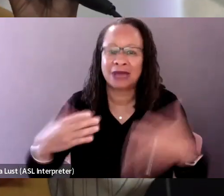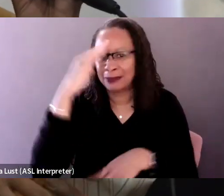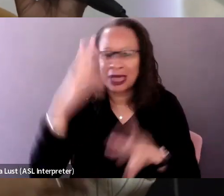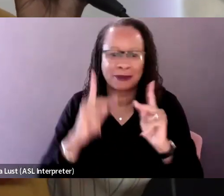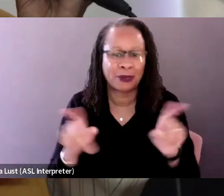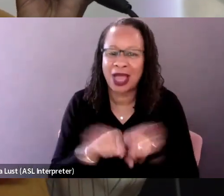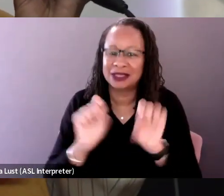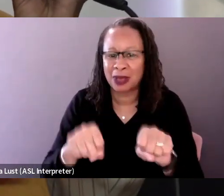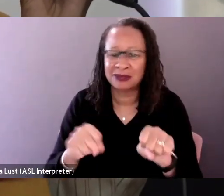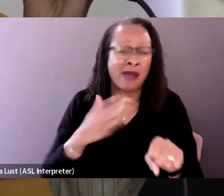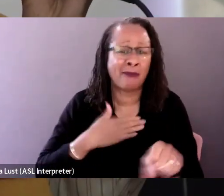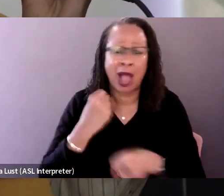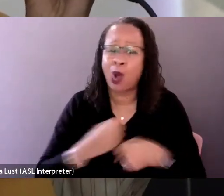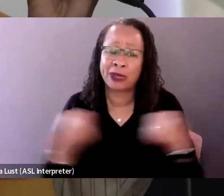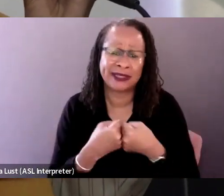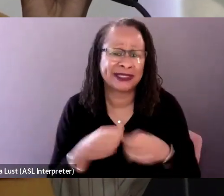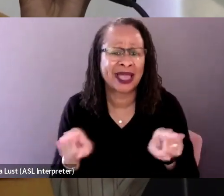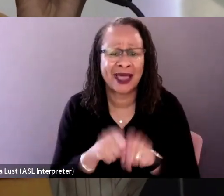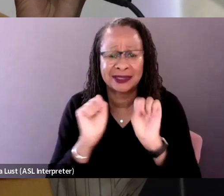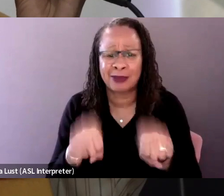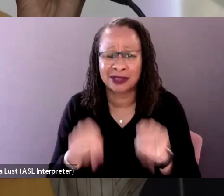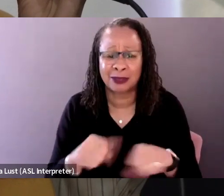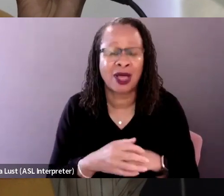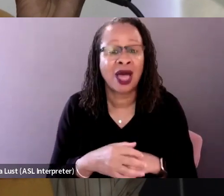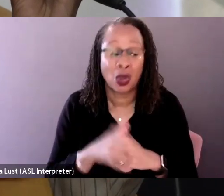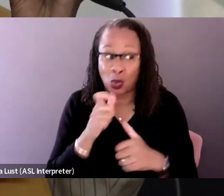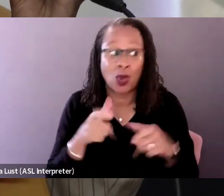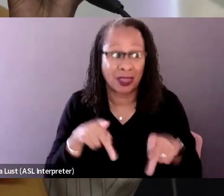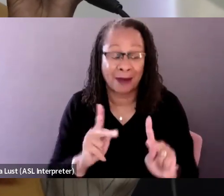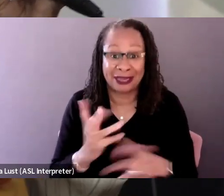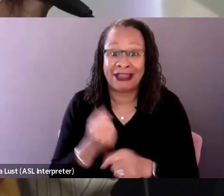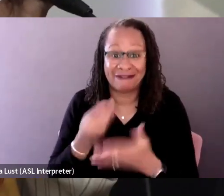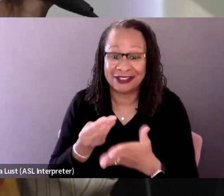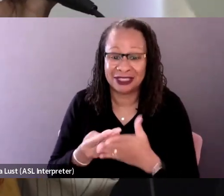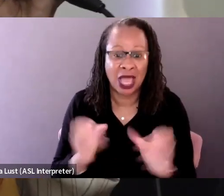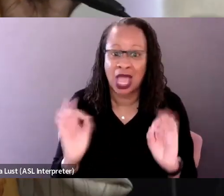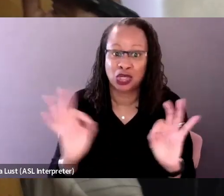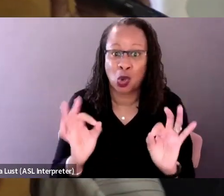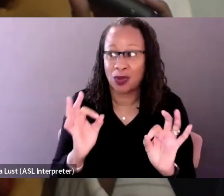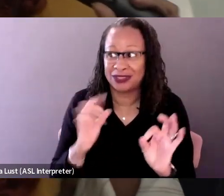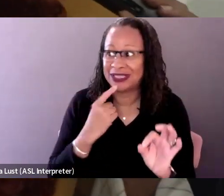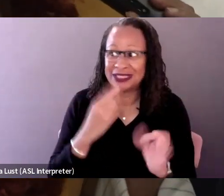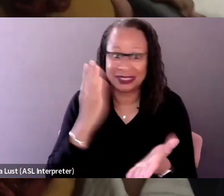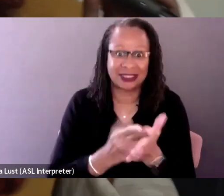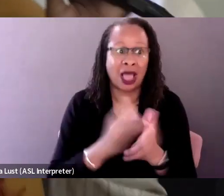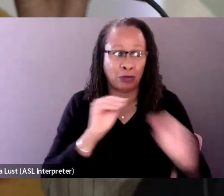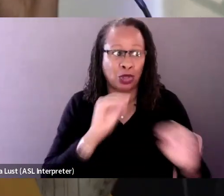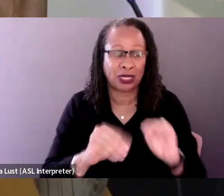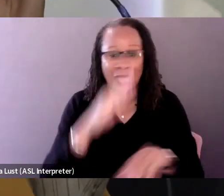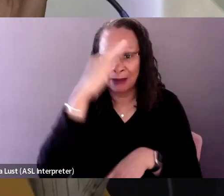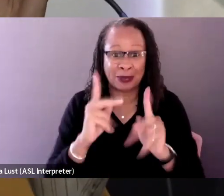possible before I no longer get funded. And no one ever told me to stop putting Black people in the movie, so I just kept putting them